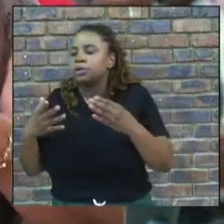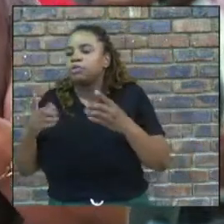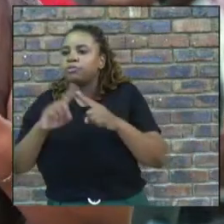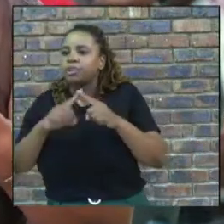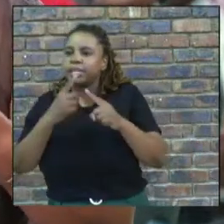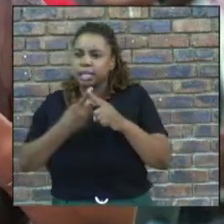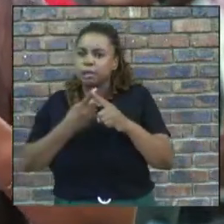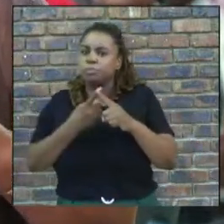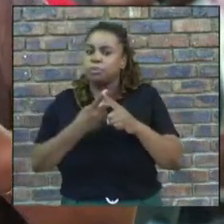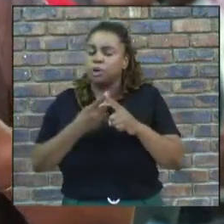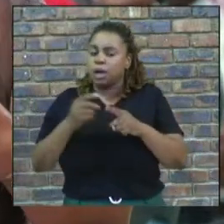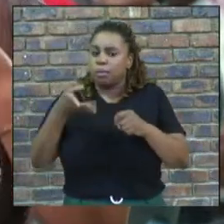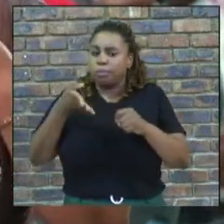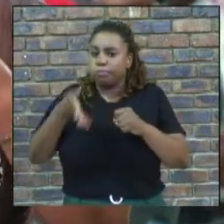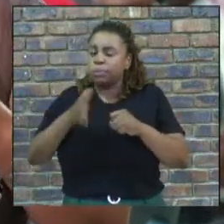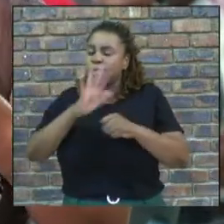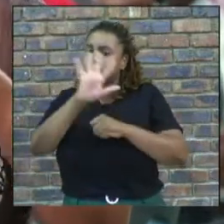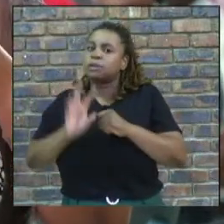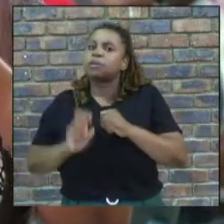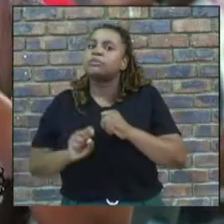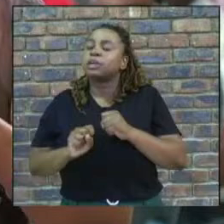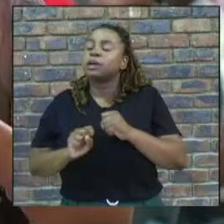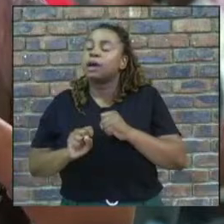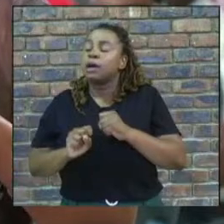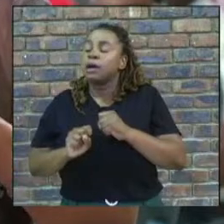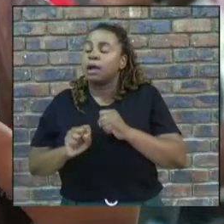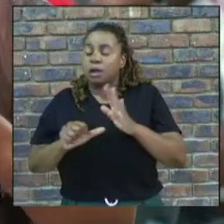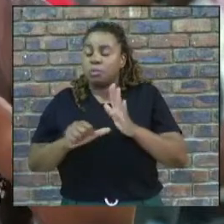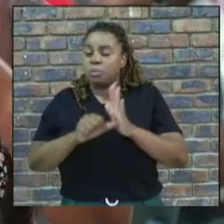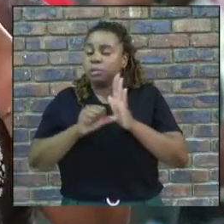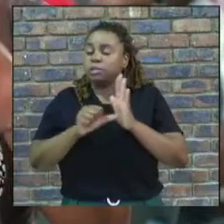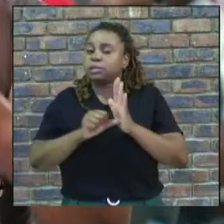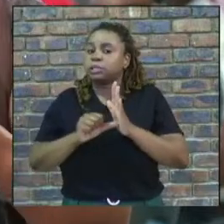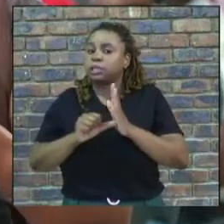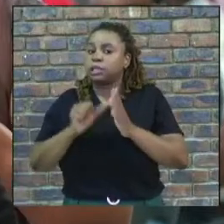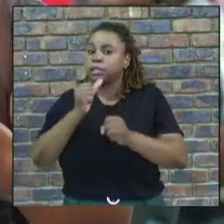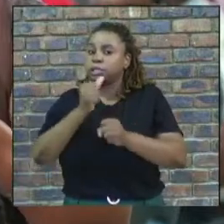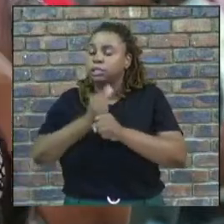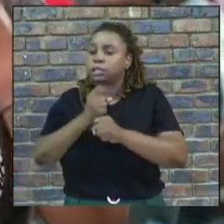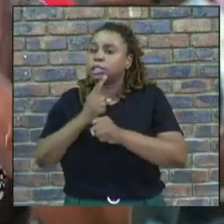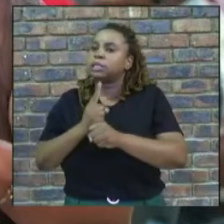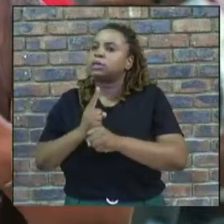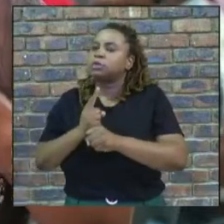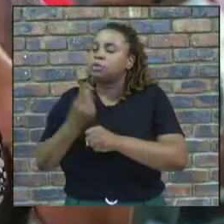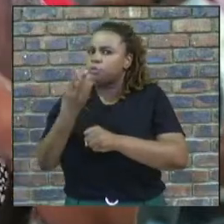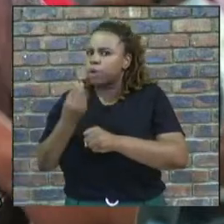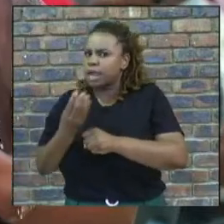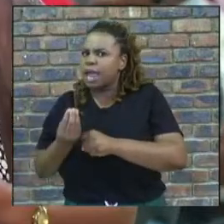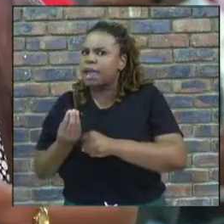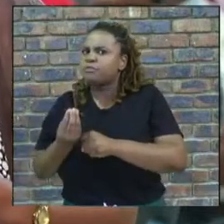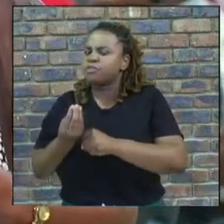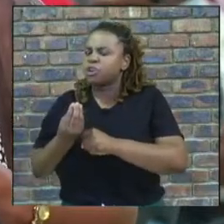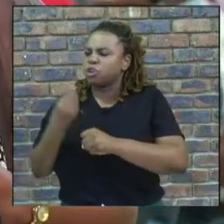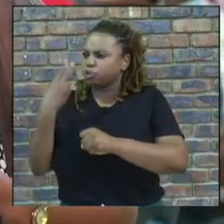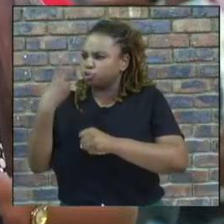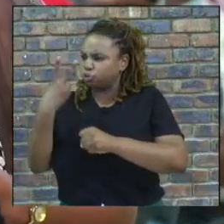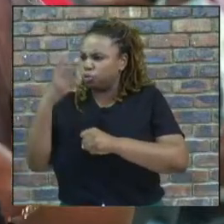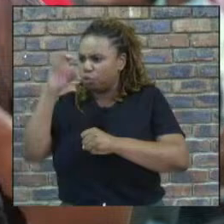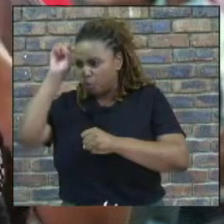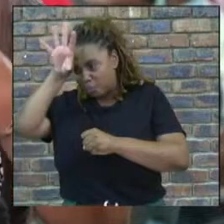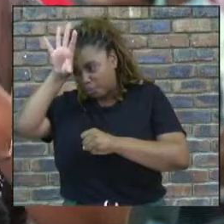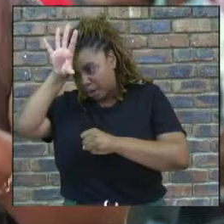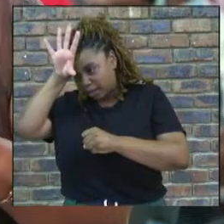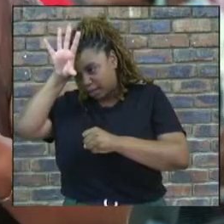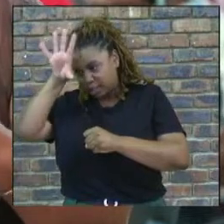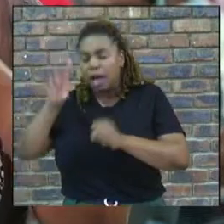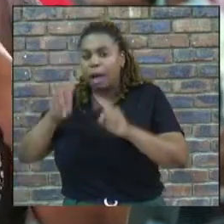la eGauteng sinamamayini amanengi but mawungabheka akusebenza abantu base-South Africa